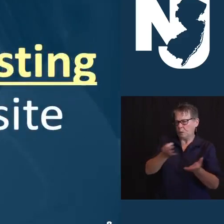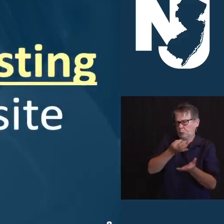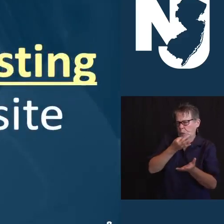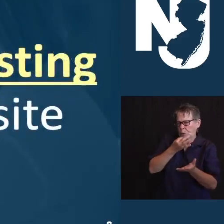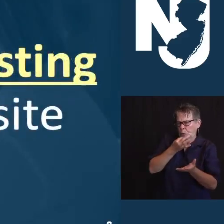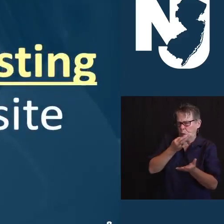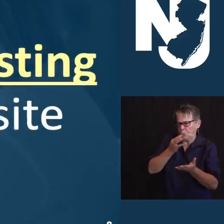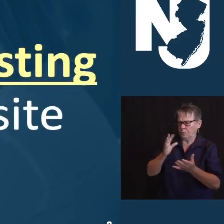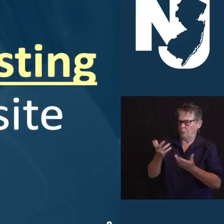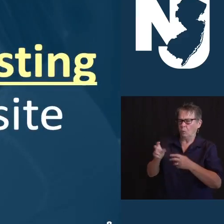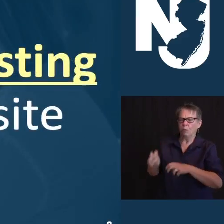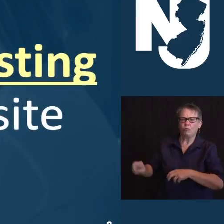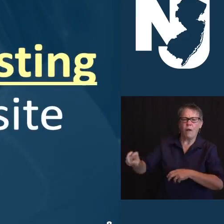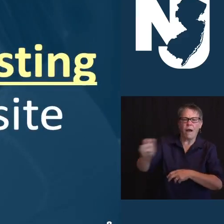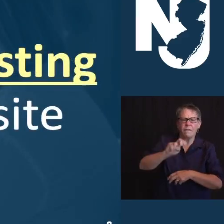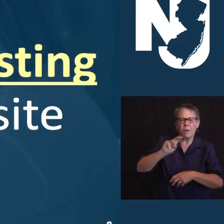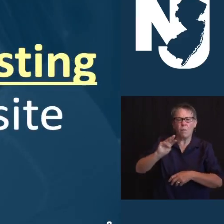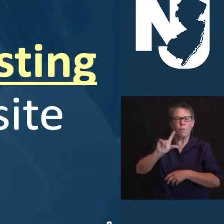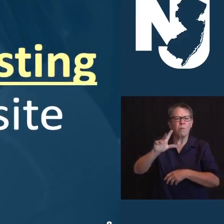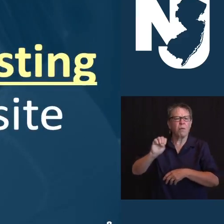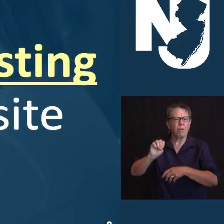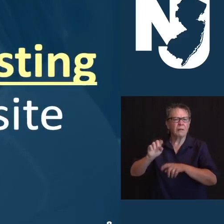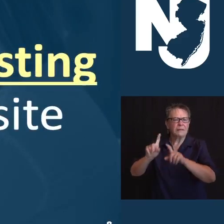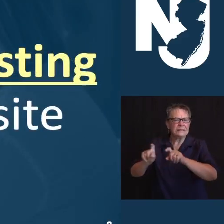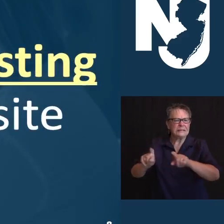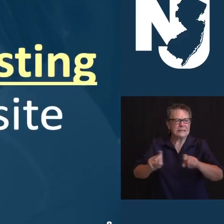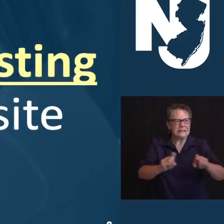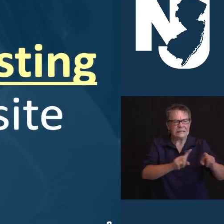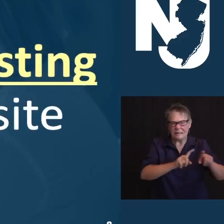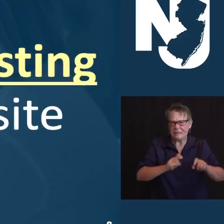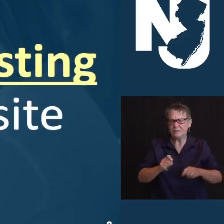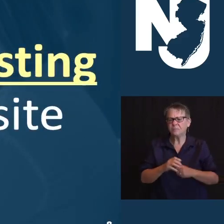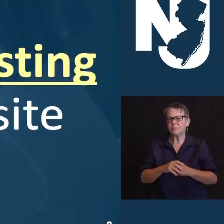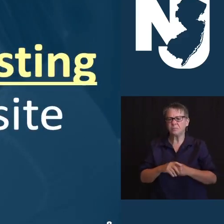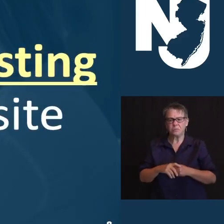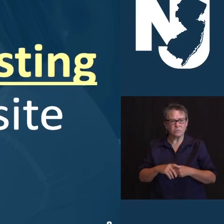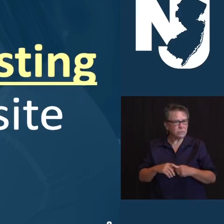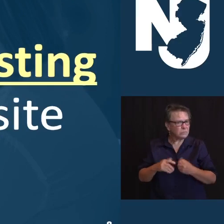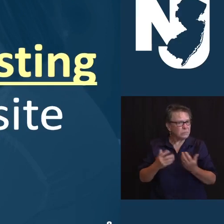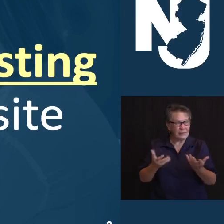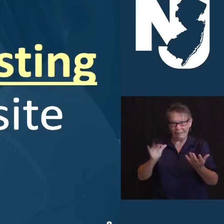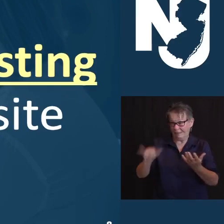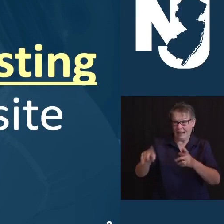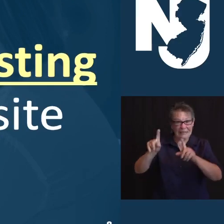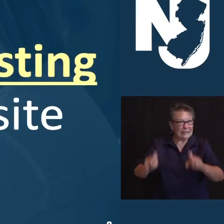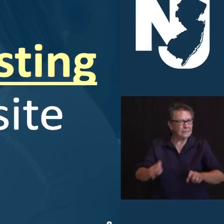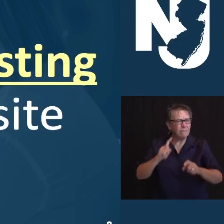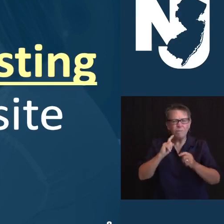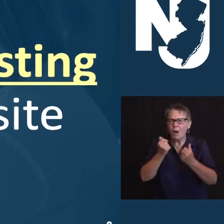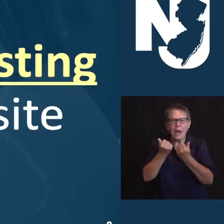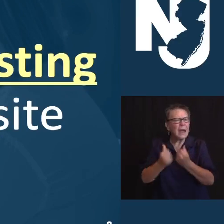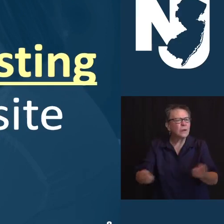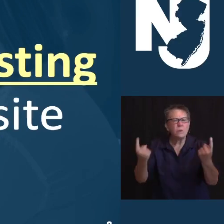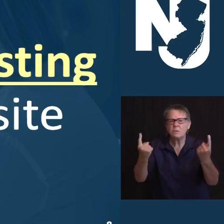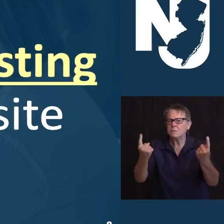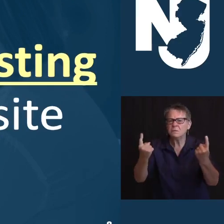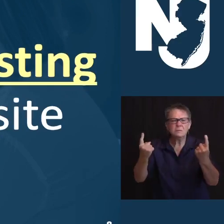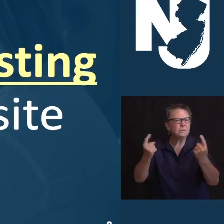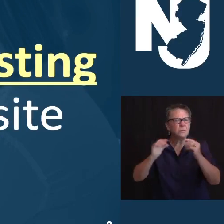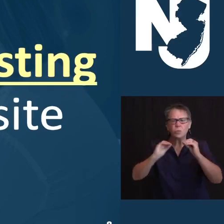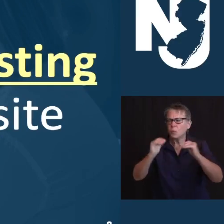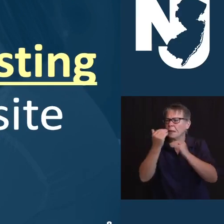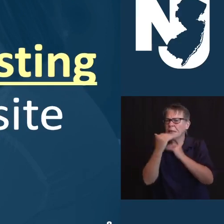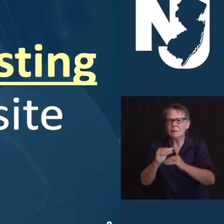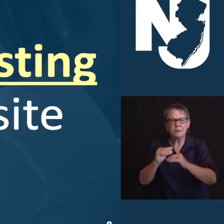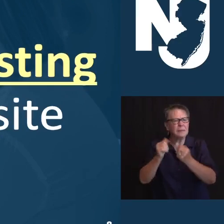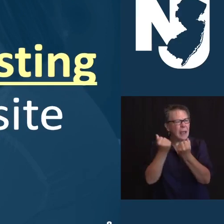testing statewide is available to anyone, and we encourage everyone to get tested. For the location of a site nearest you,